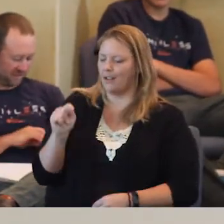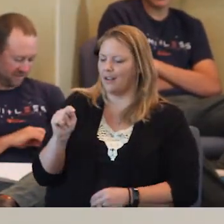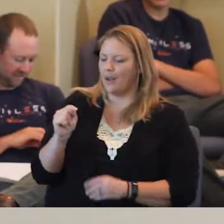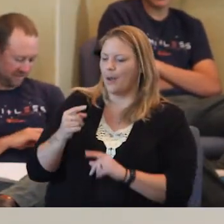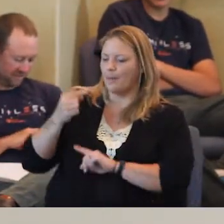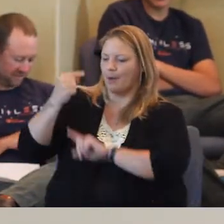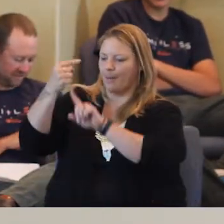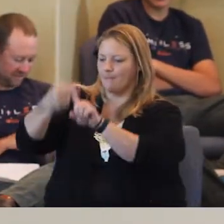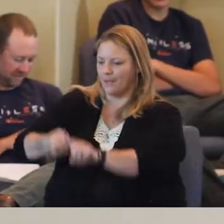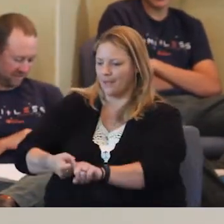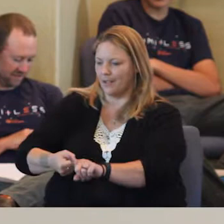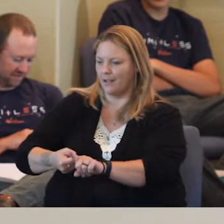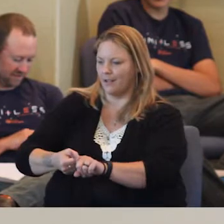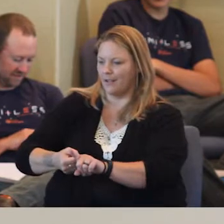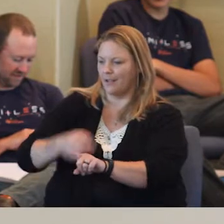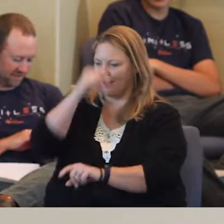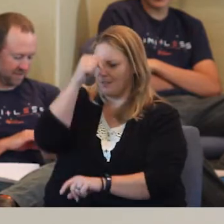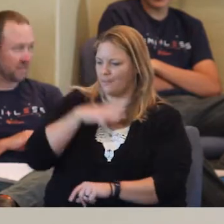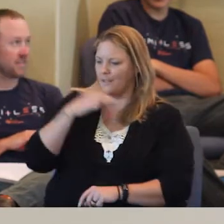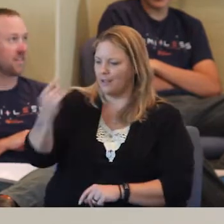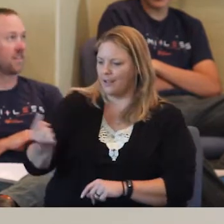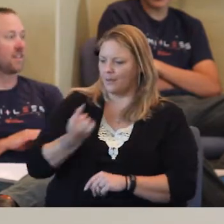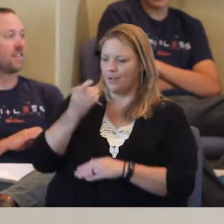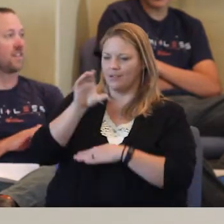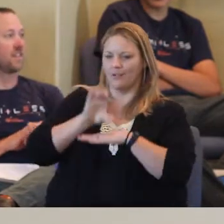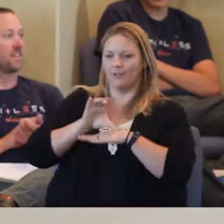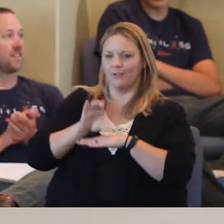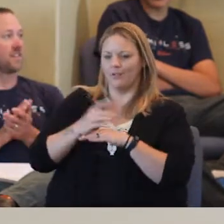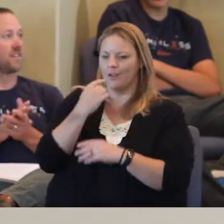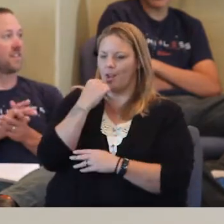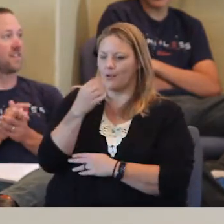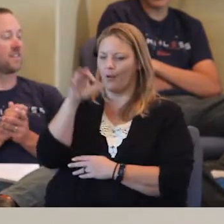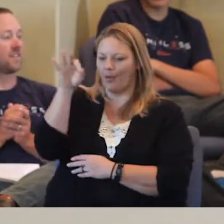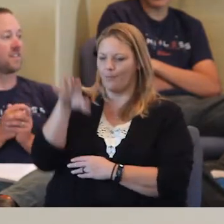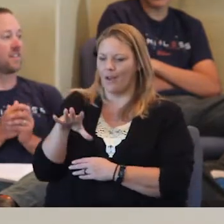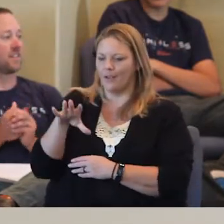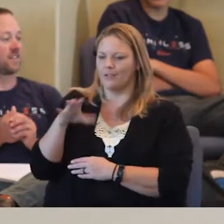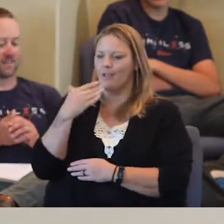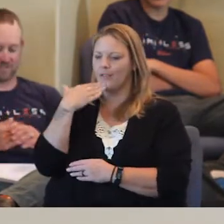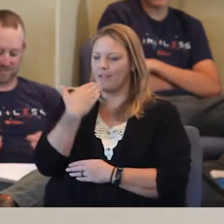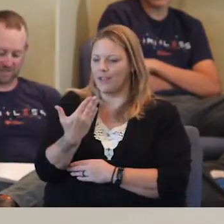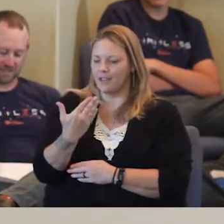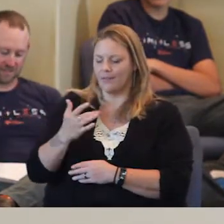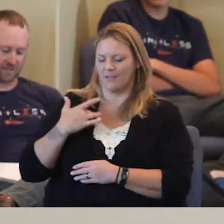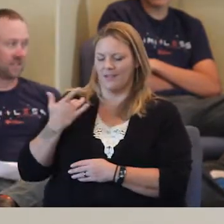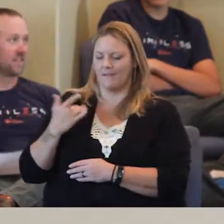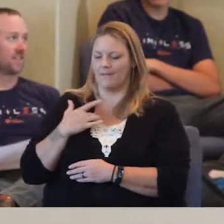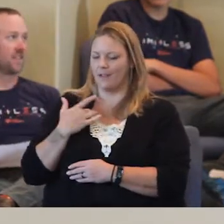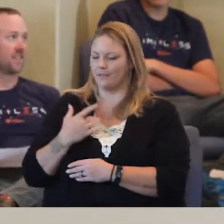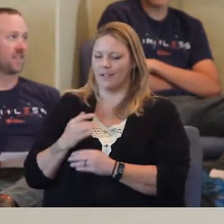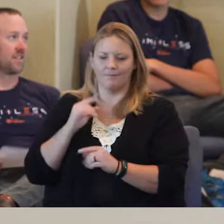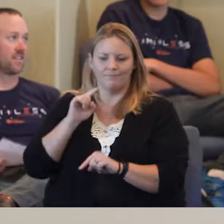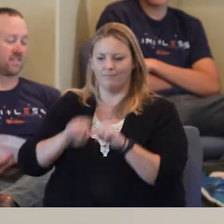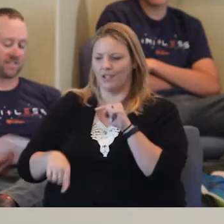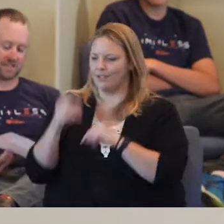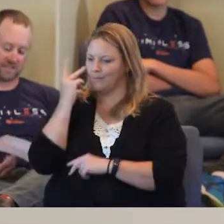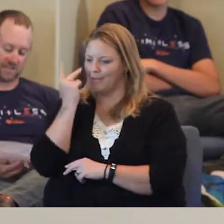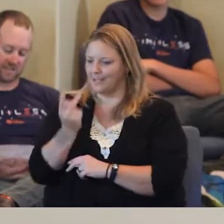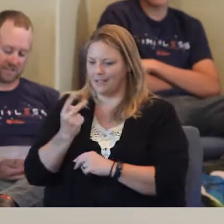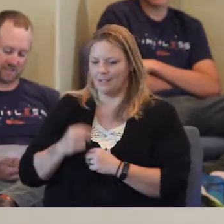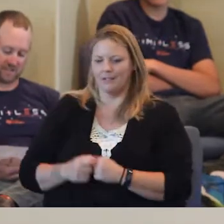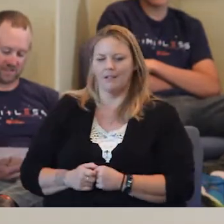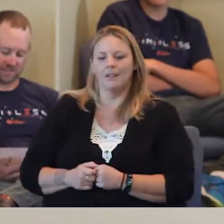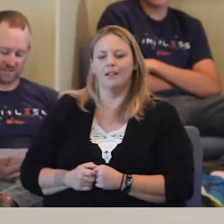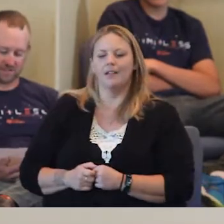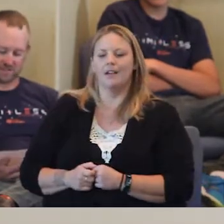until about a month later the guy came into the church. And he told the pastor thank you because he felt invisible, and so he was on his way